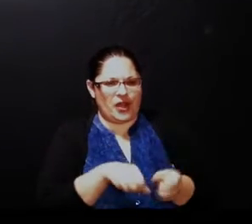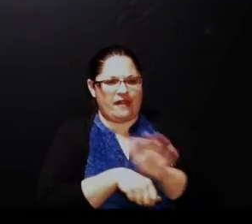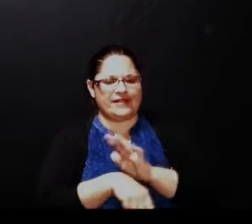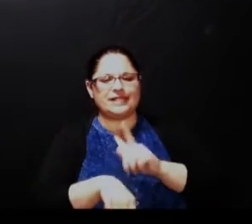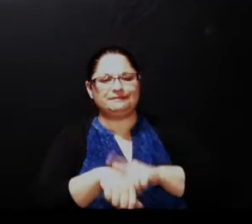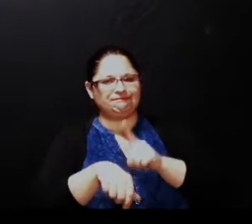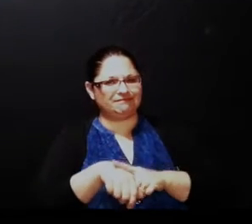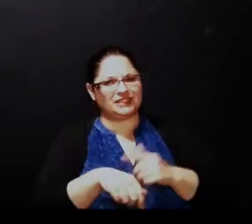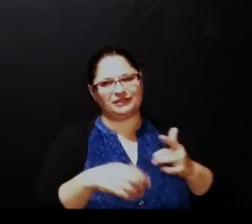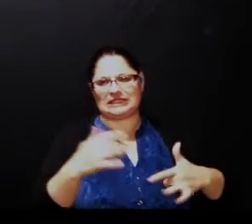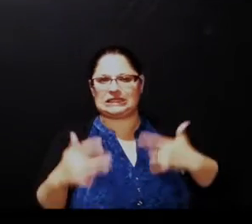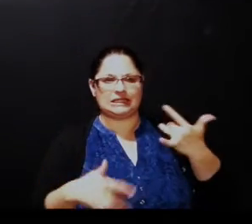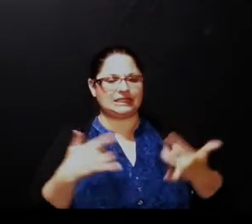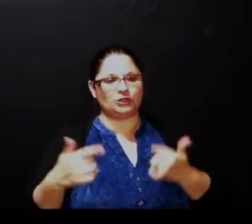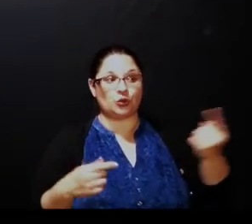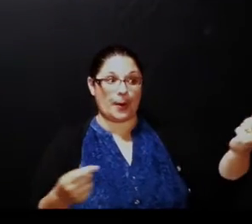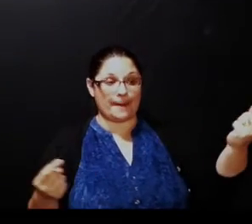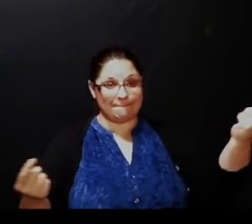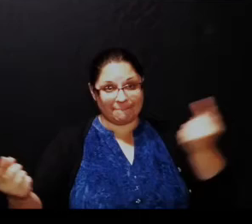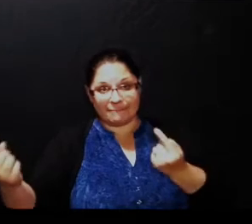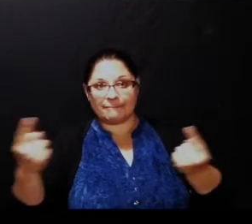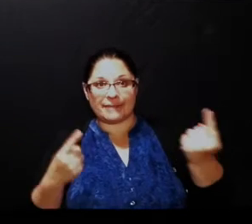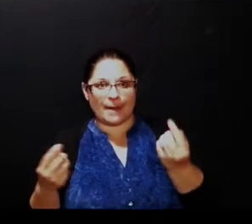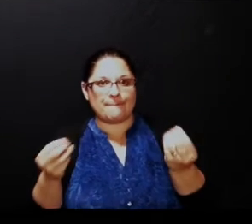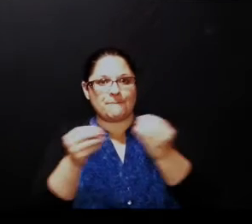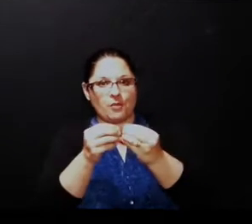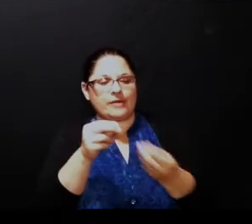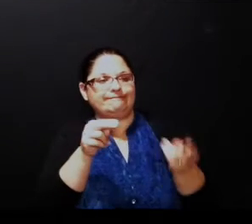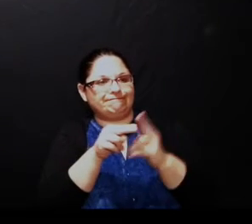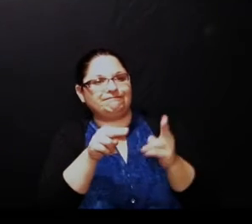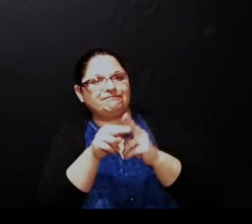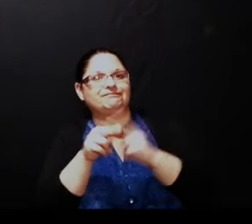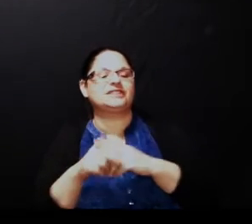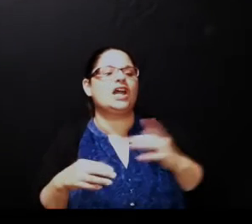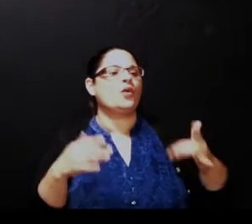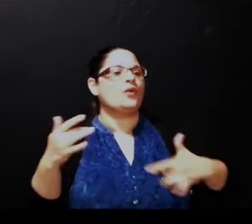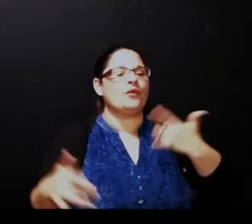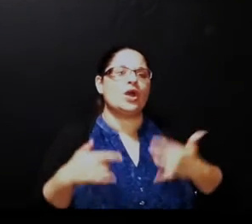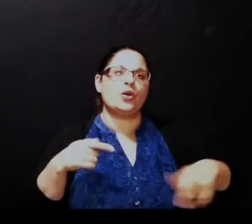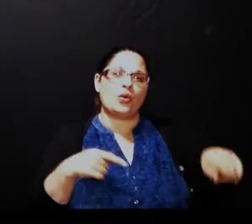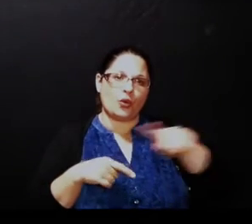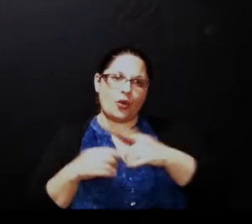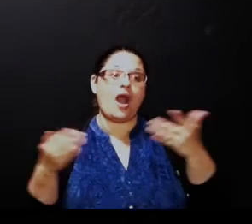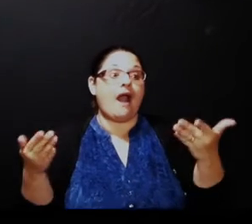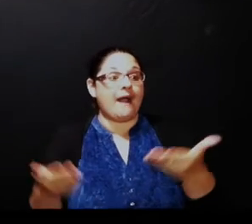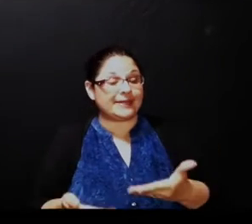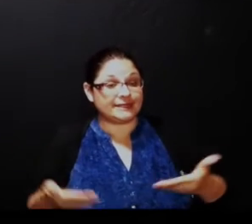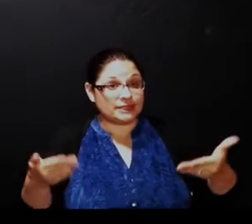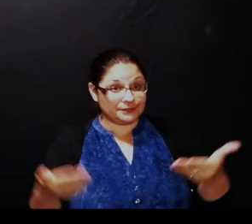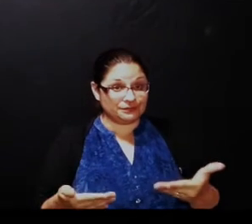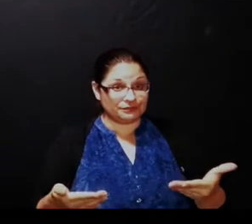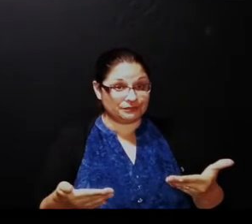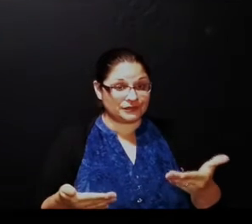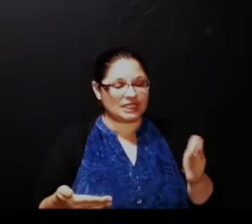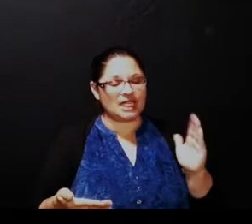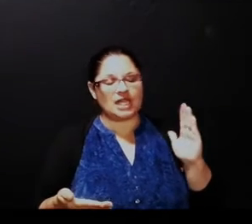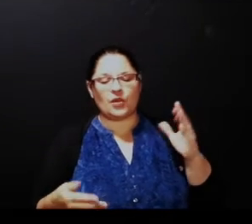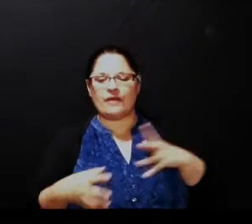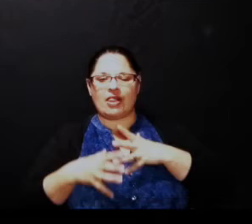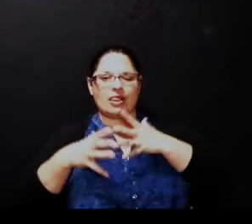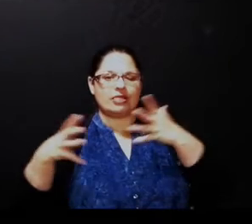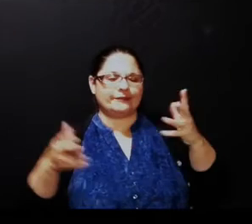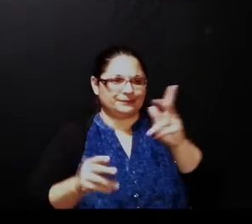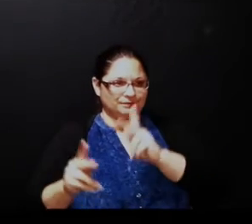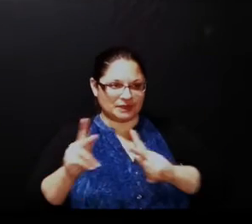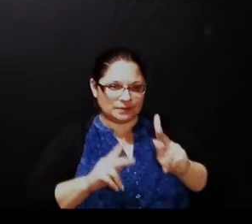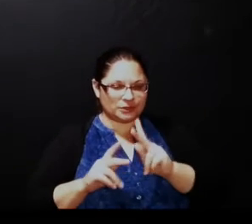If you're visiting, welcome. If you're with us by streaming again, we're so grateful you are here. Our congregation is larger than we